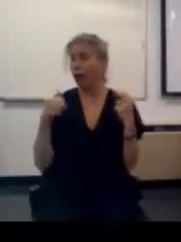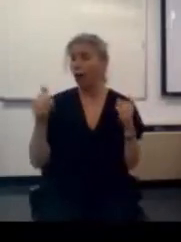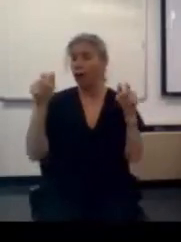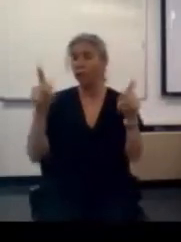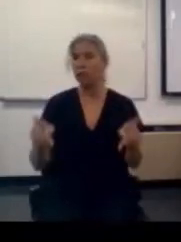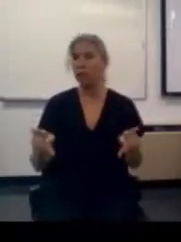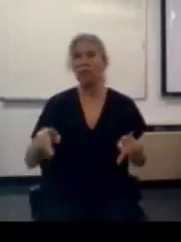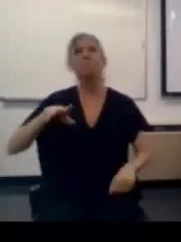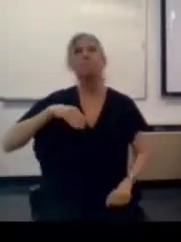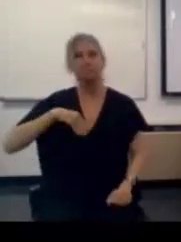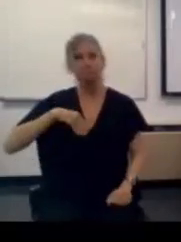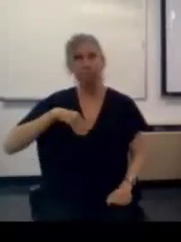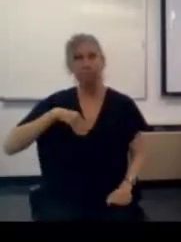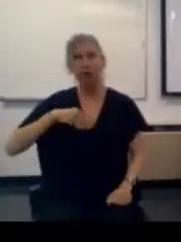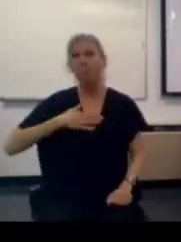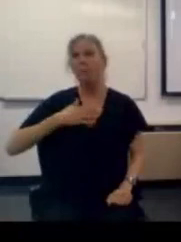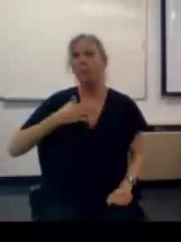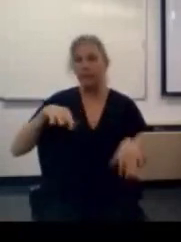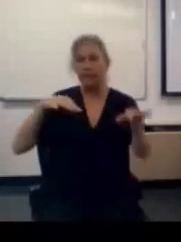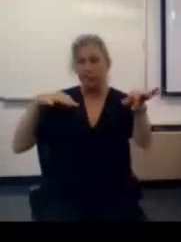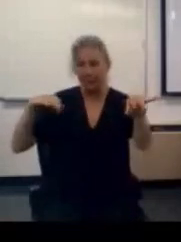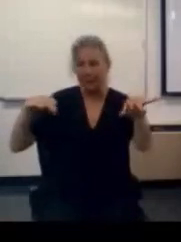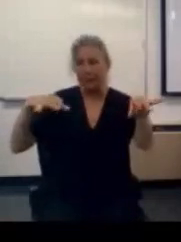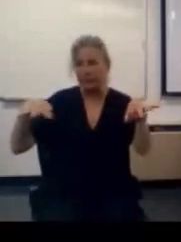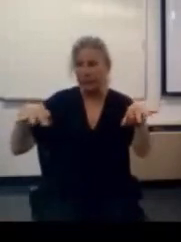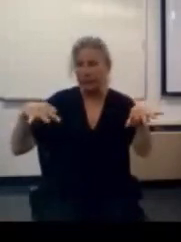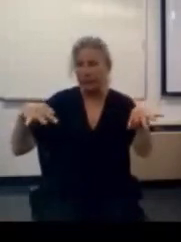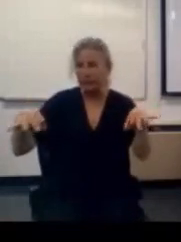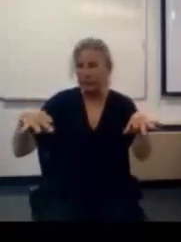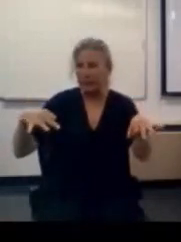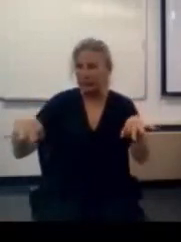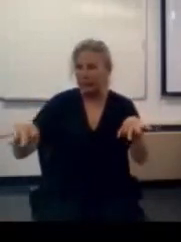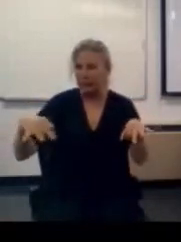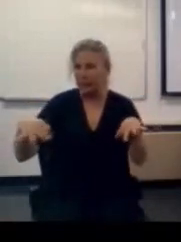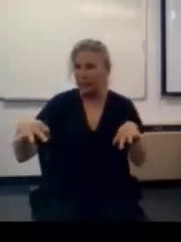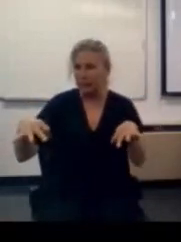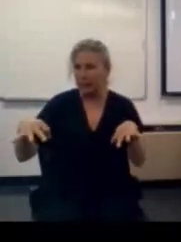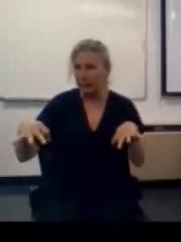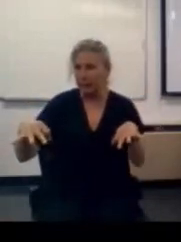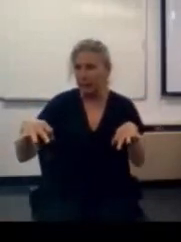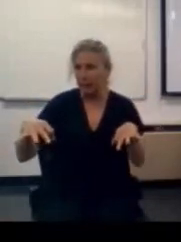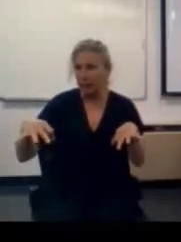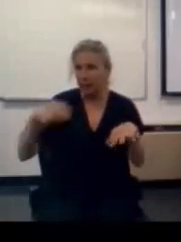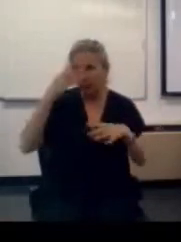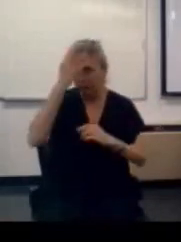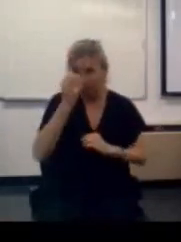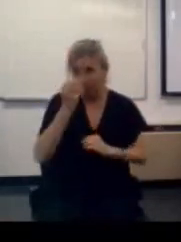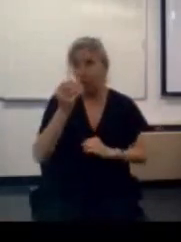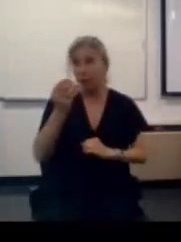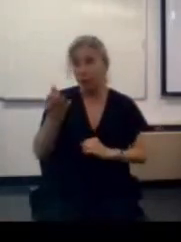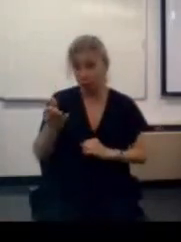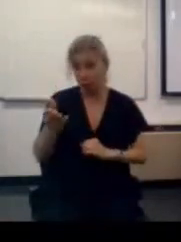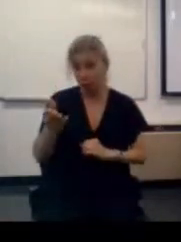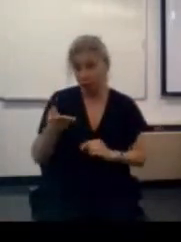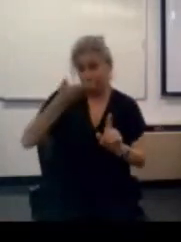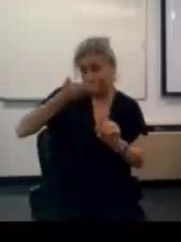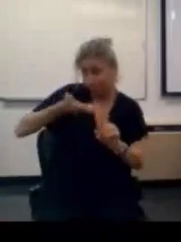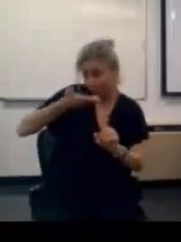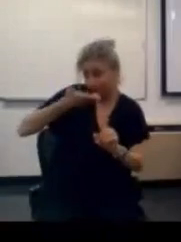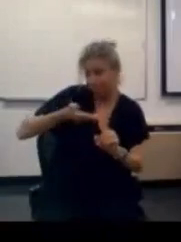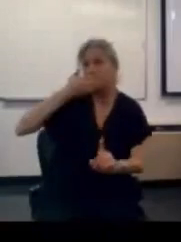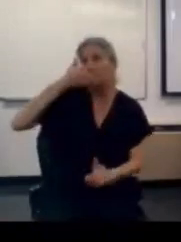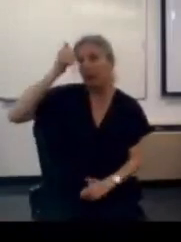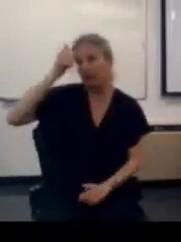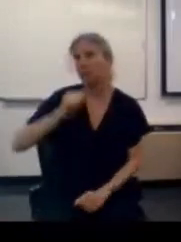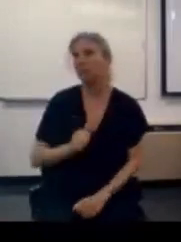and you hope that the other person's receiving it, but be willing to spend the time to explain it. Because the information that comes from you as the